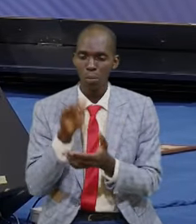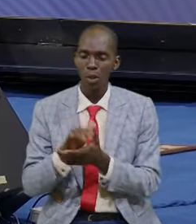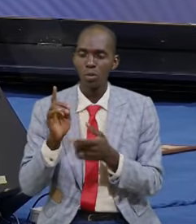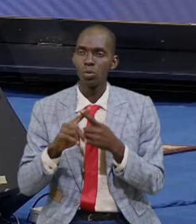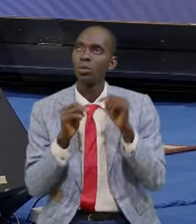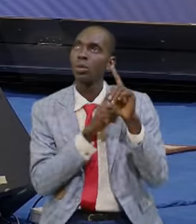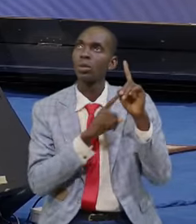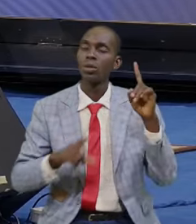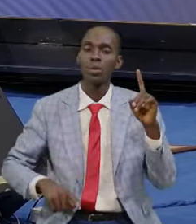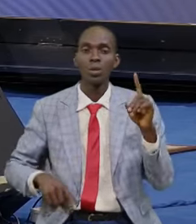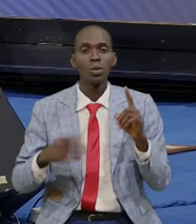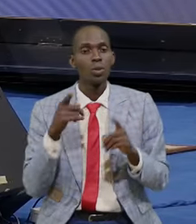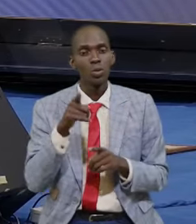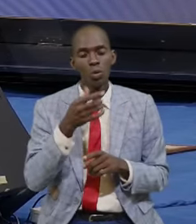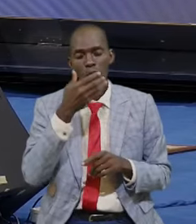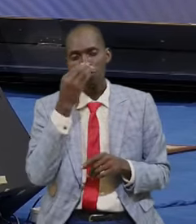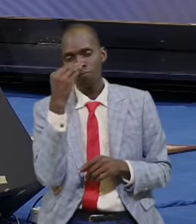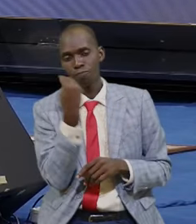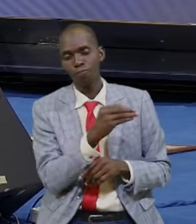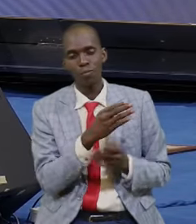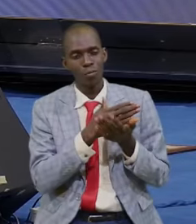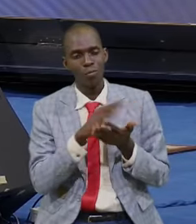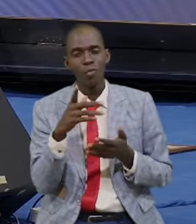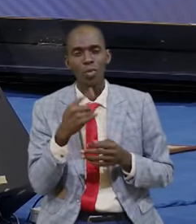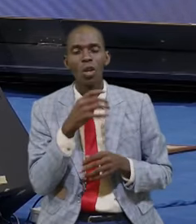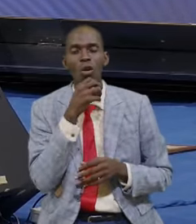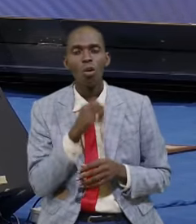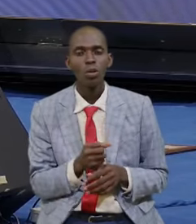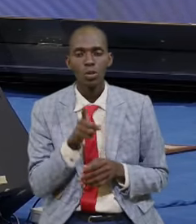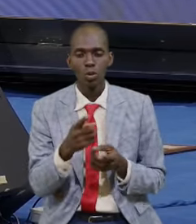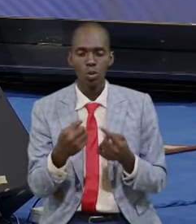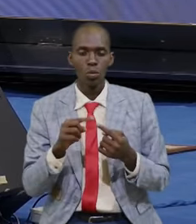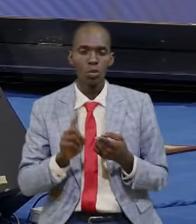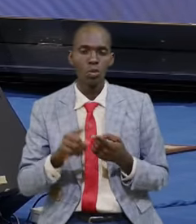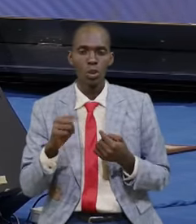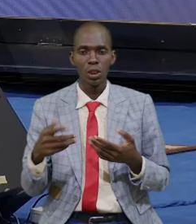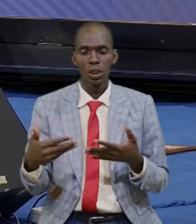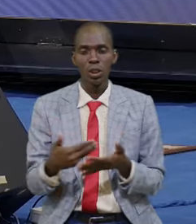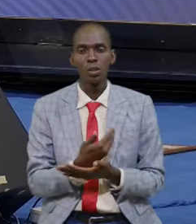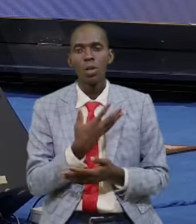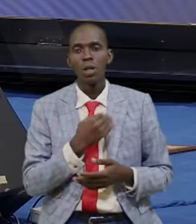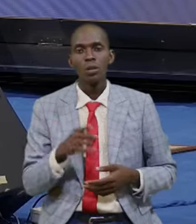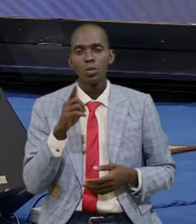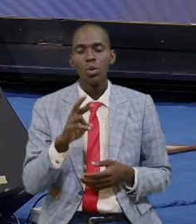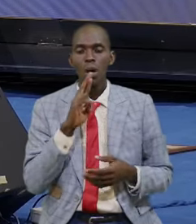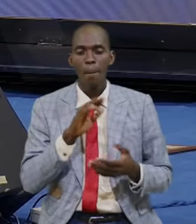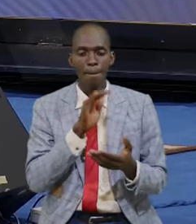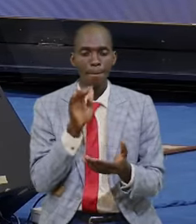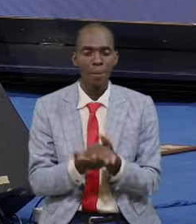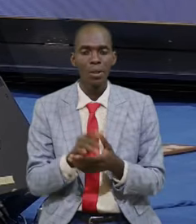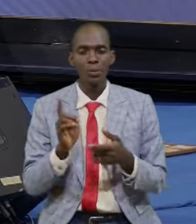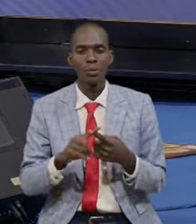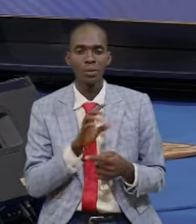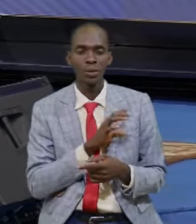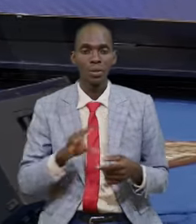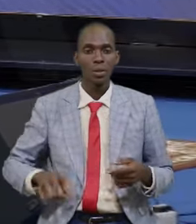the old, you come to the new, and you are married unto Christ, and you have